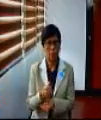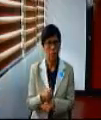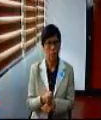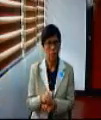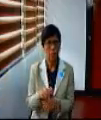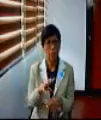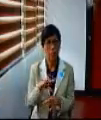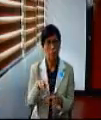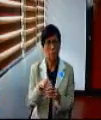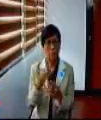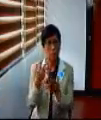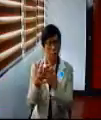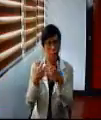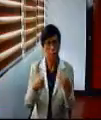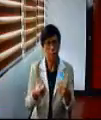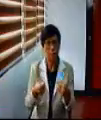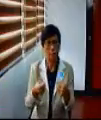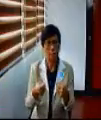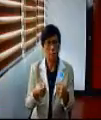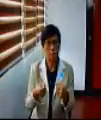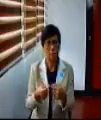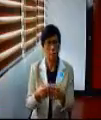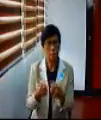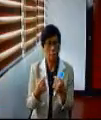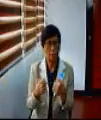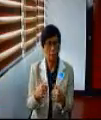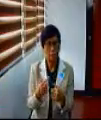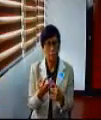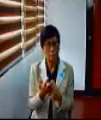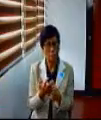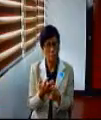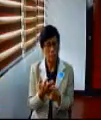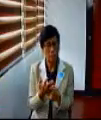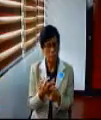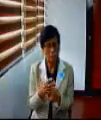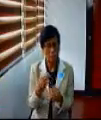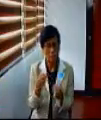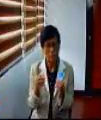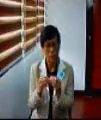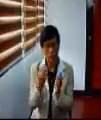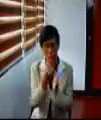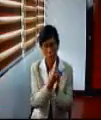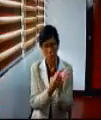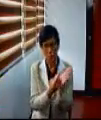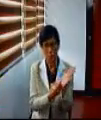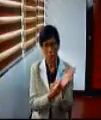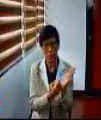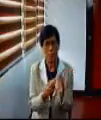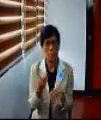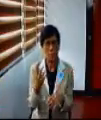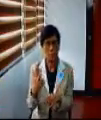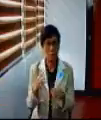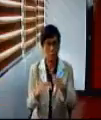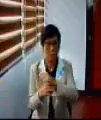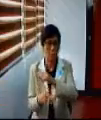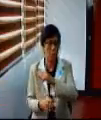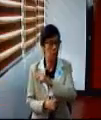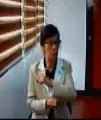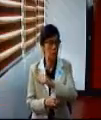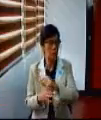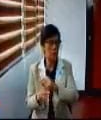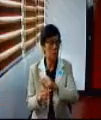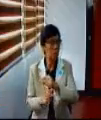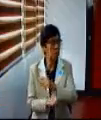business. Again, I'll come down to explain a little bit more detail of these three pillars. And the second